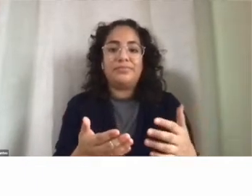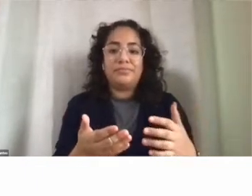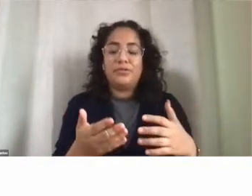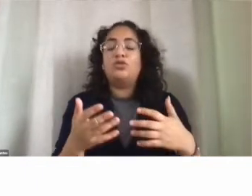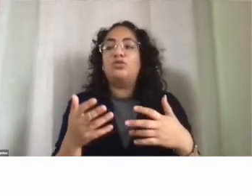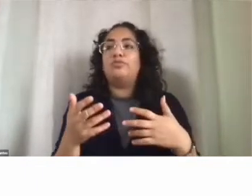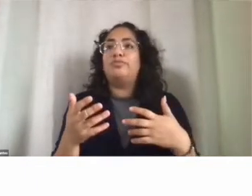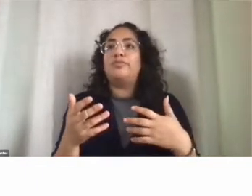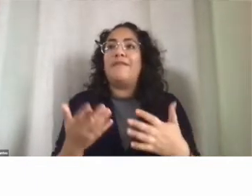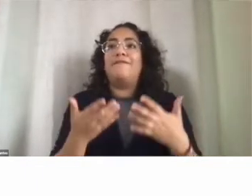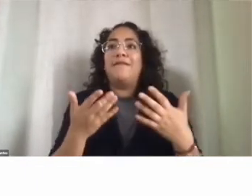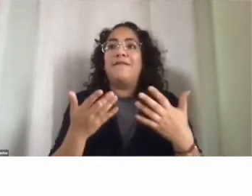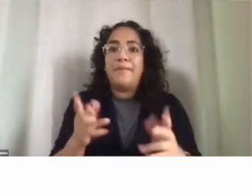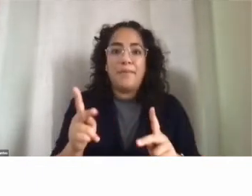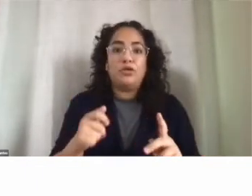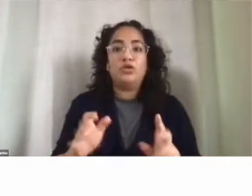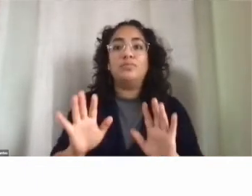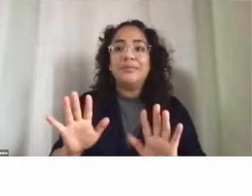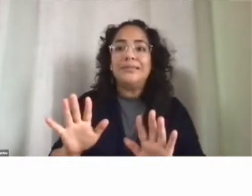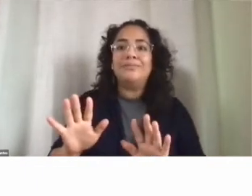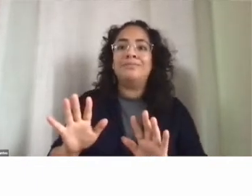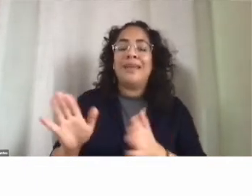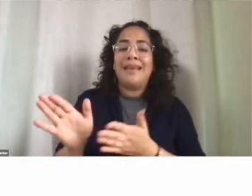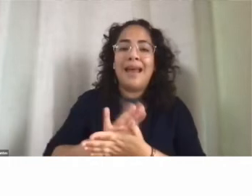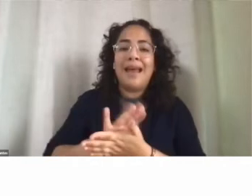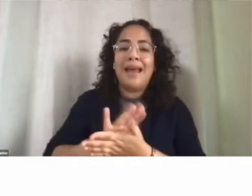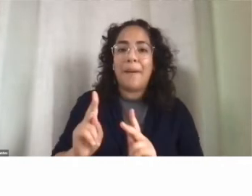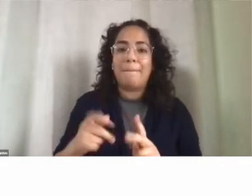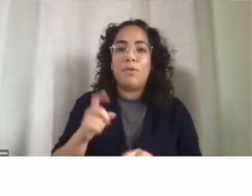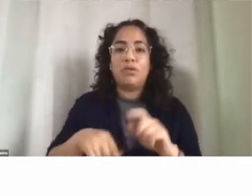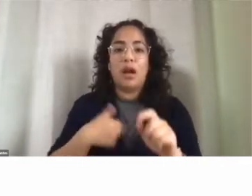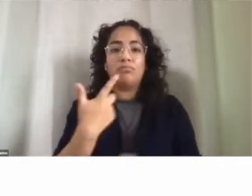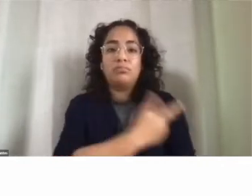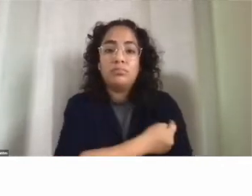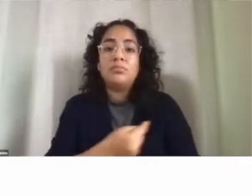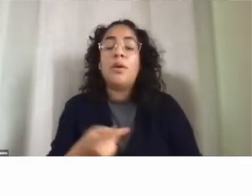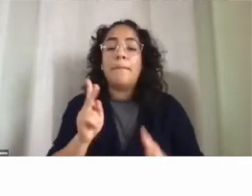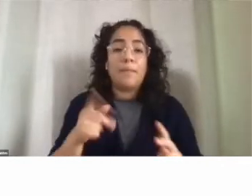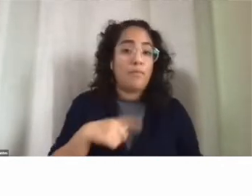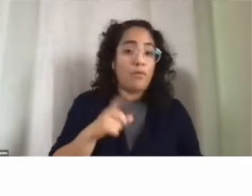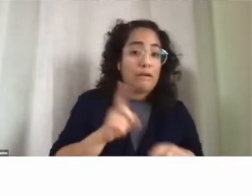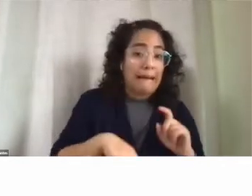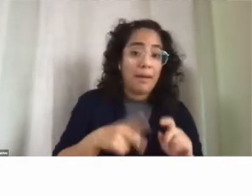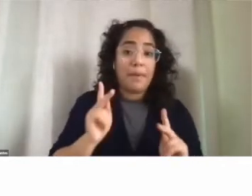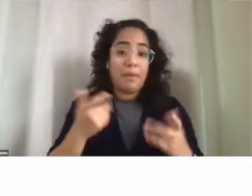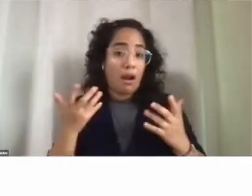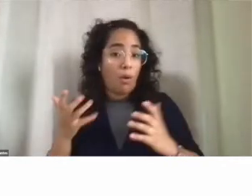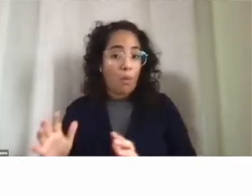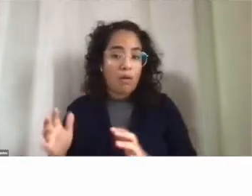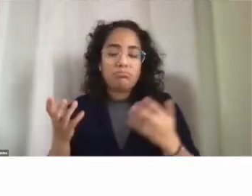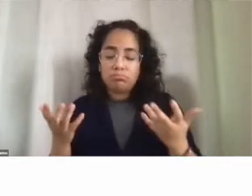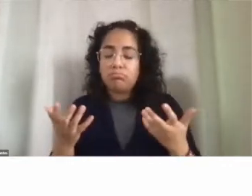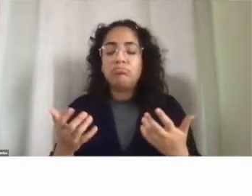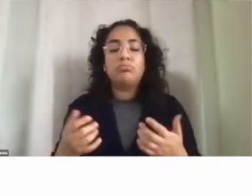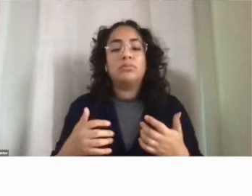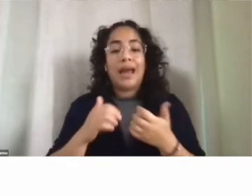those who are not vaccinated for whatever reason. Some people cannot, some people don't want to. How